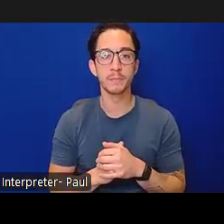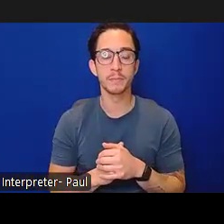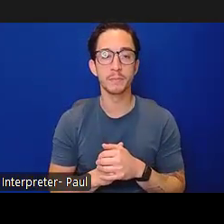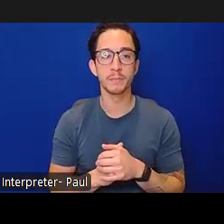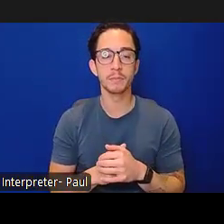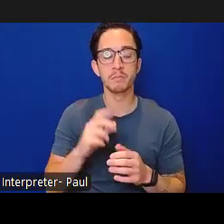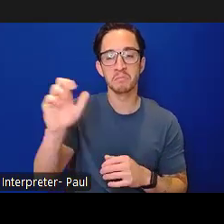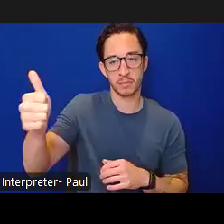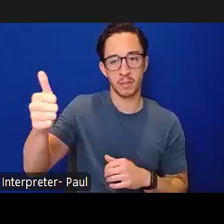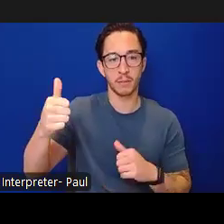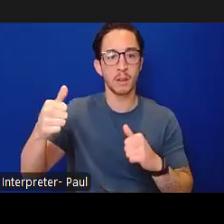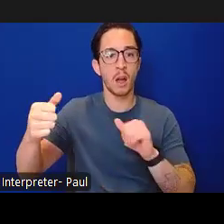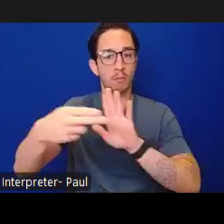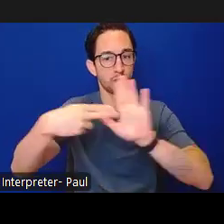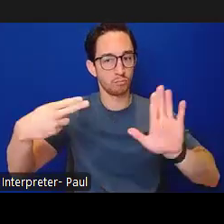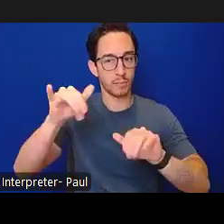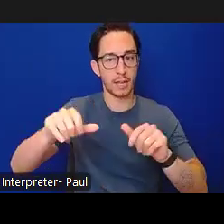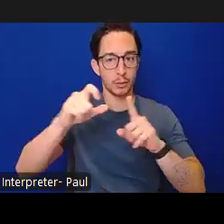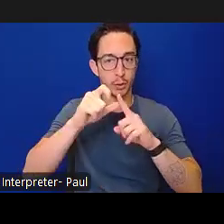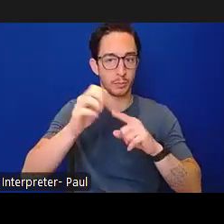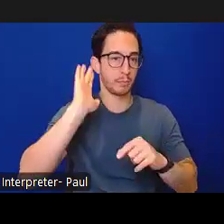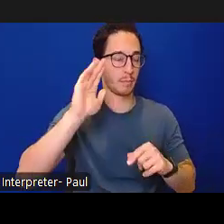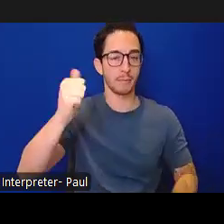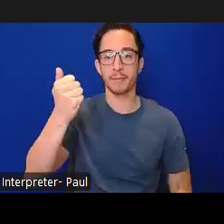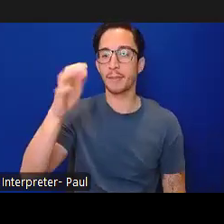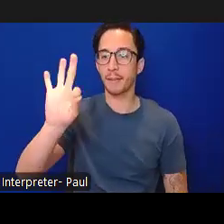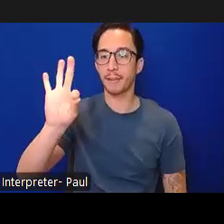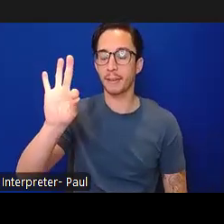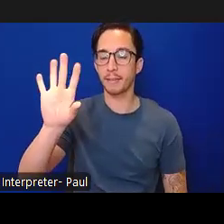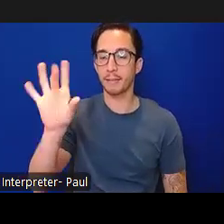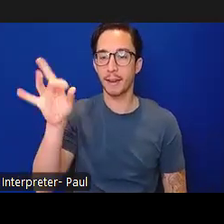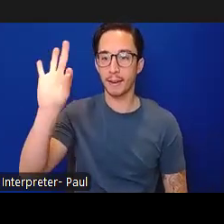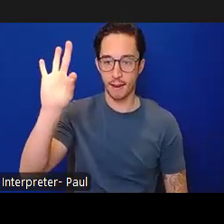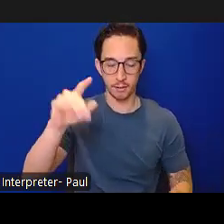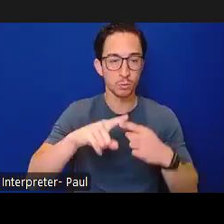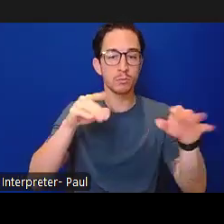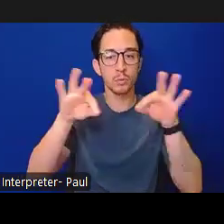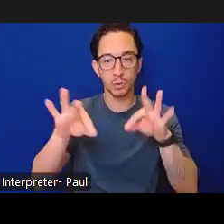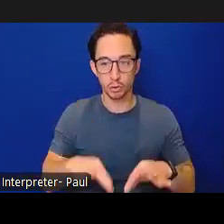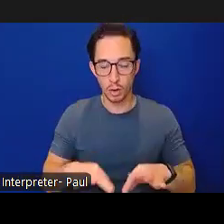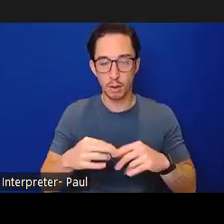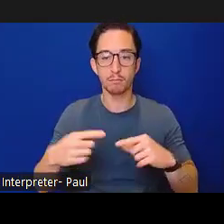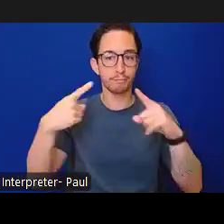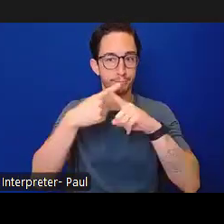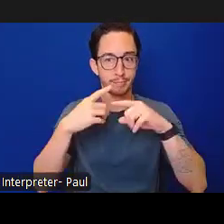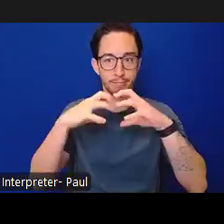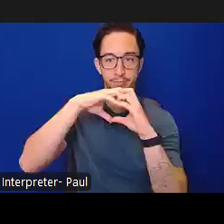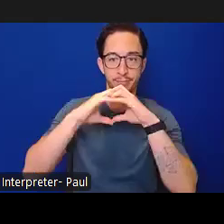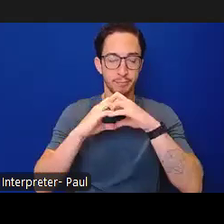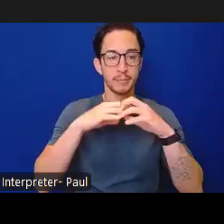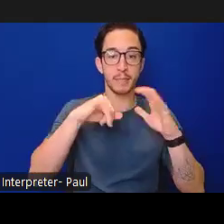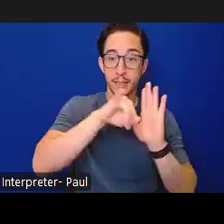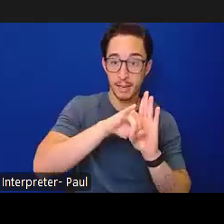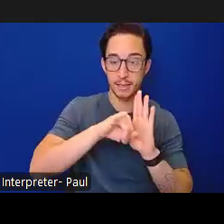She coined this term in 1989 to describe the intersection of identities and